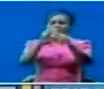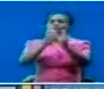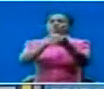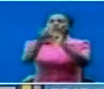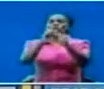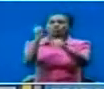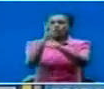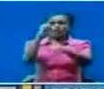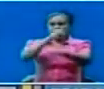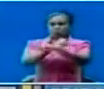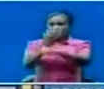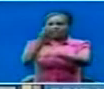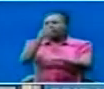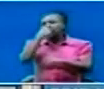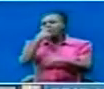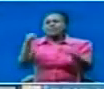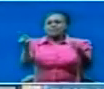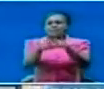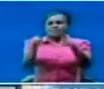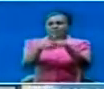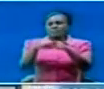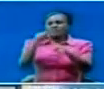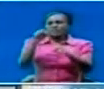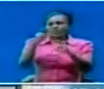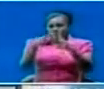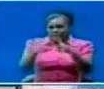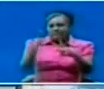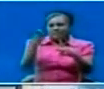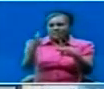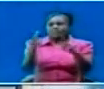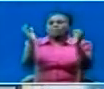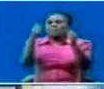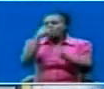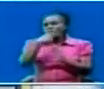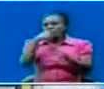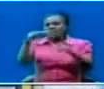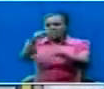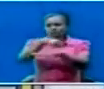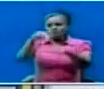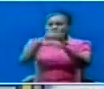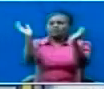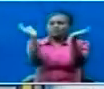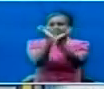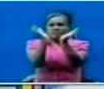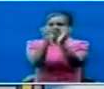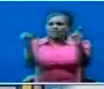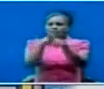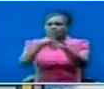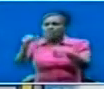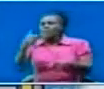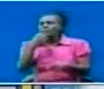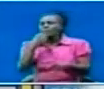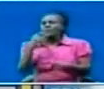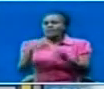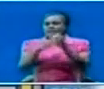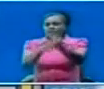Africa School Games after beating an equally star-studded at the Dar es Salaam National Stadium. Alfred Ngeno led a